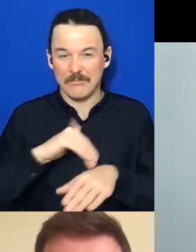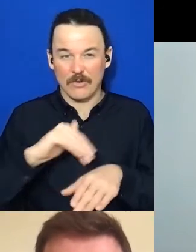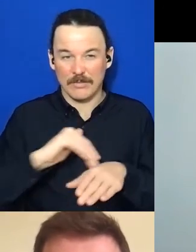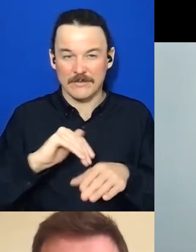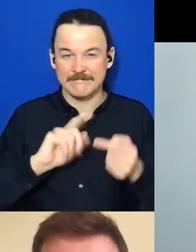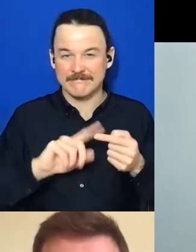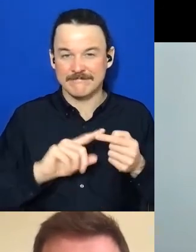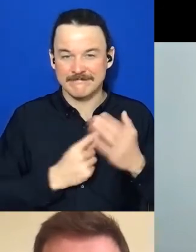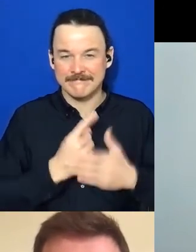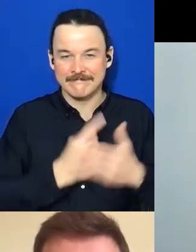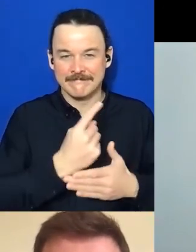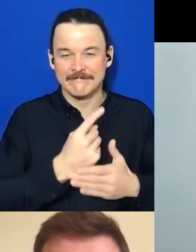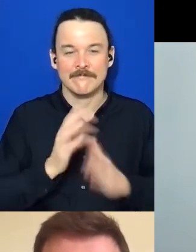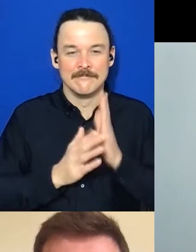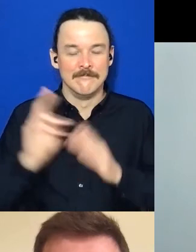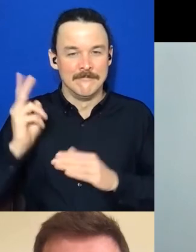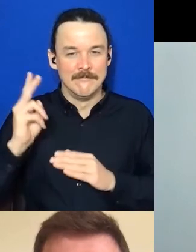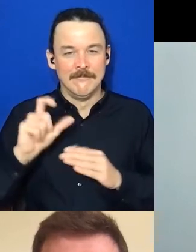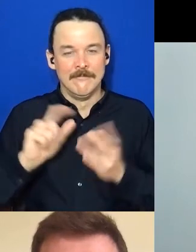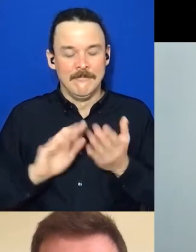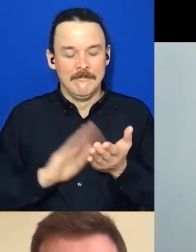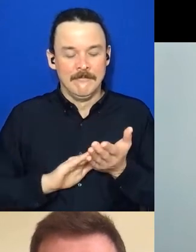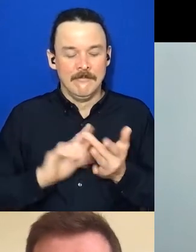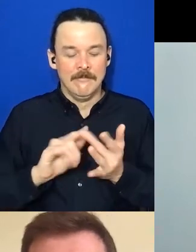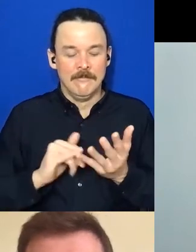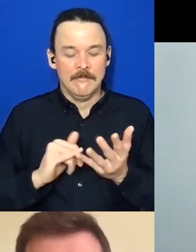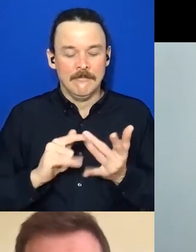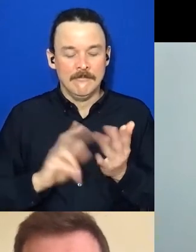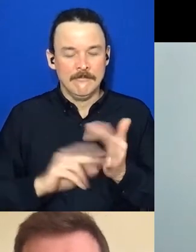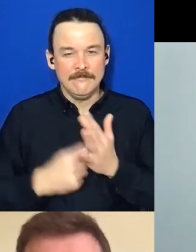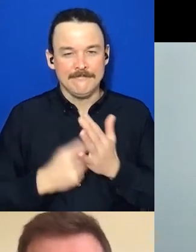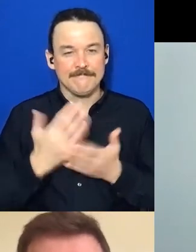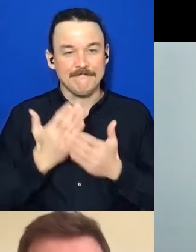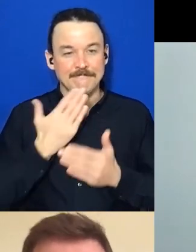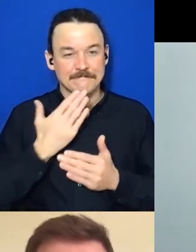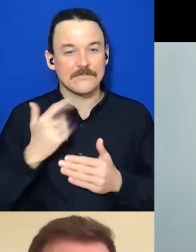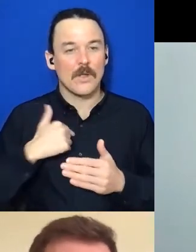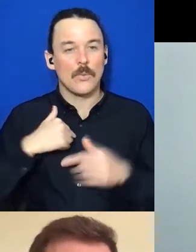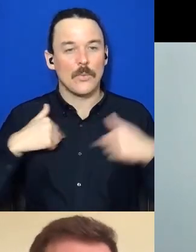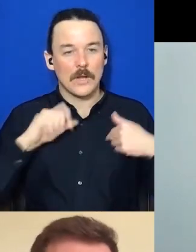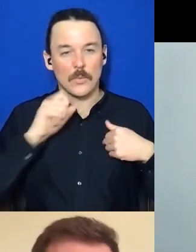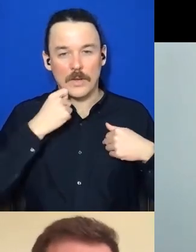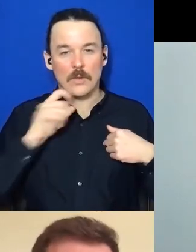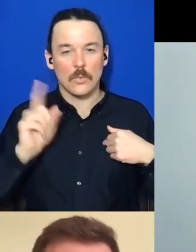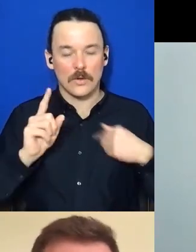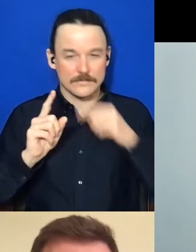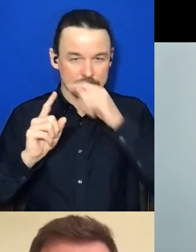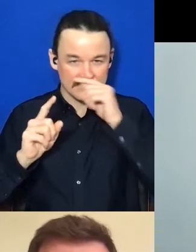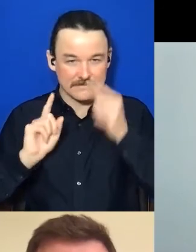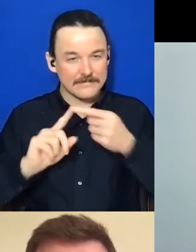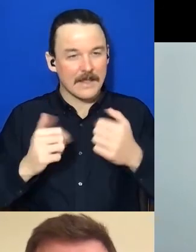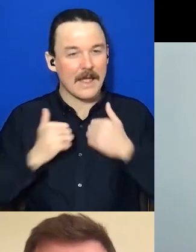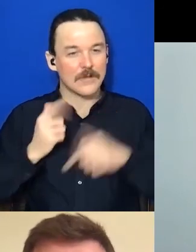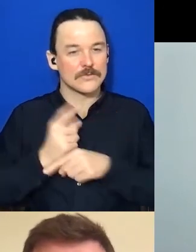Deputy Commissioner on mute, we'll just pick up our chat. But let's try and now listen hear from the